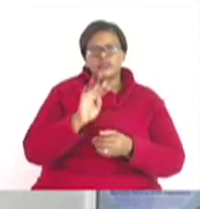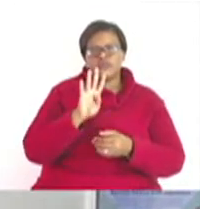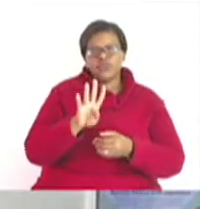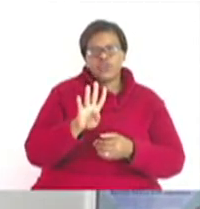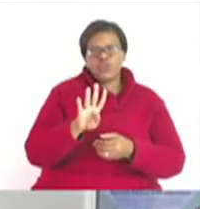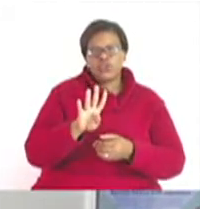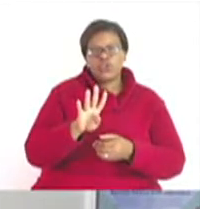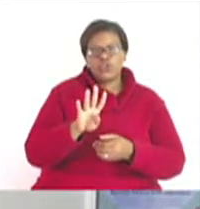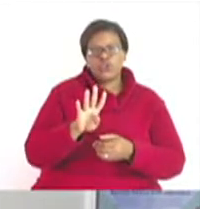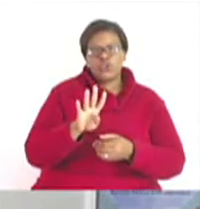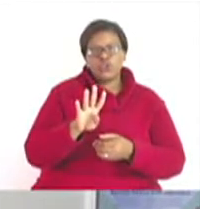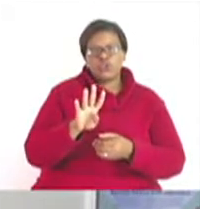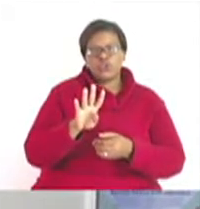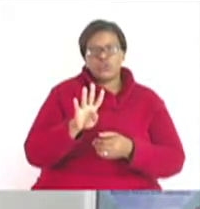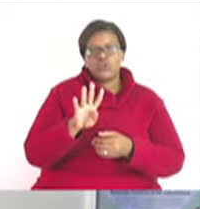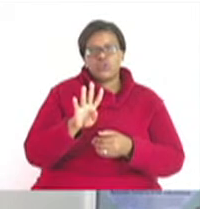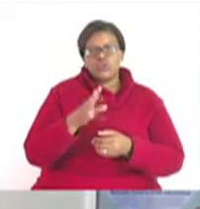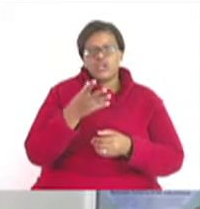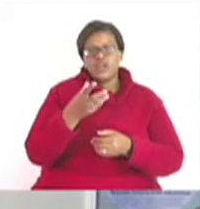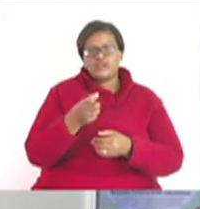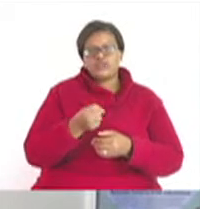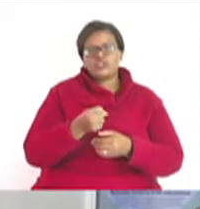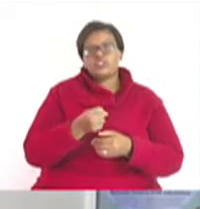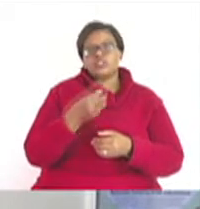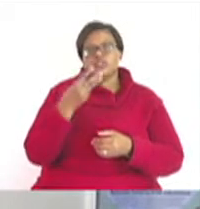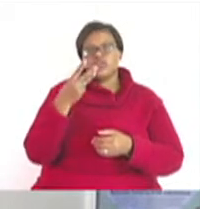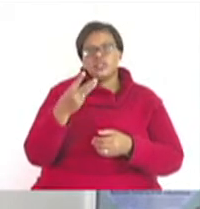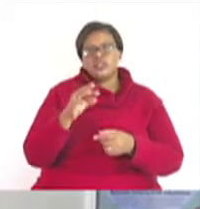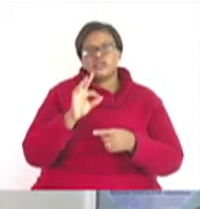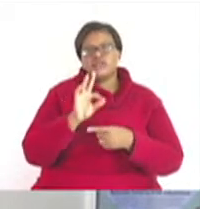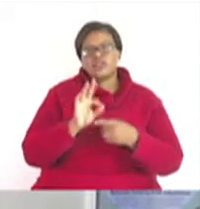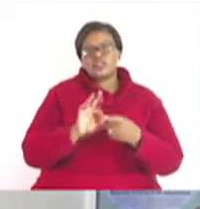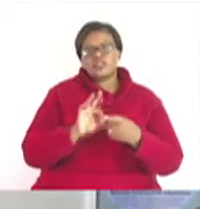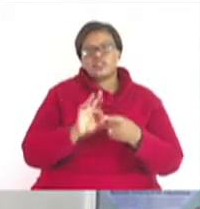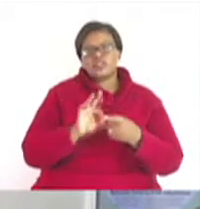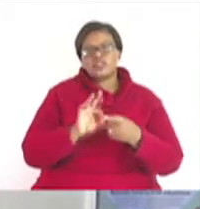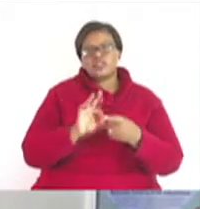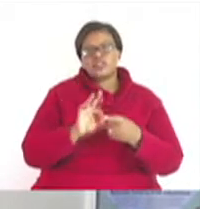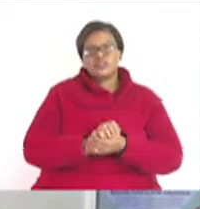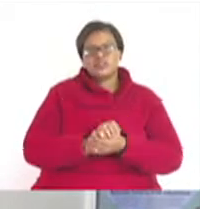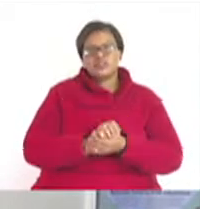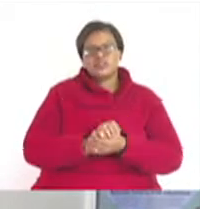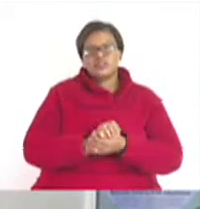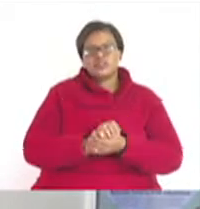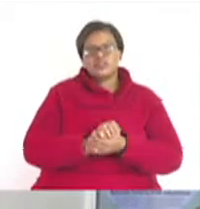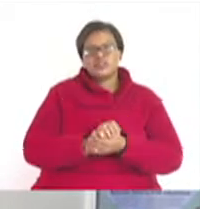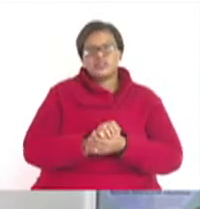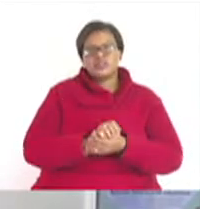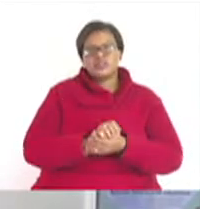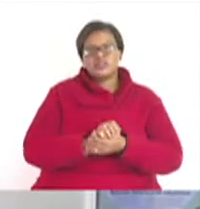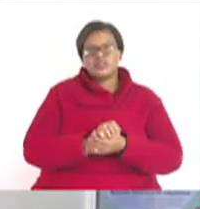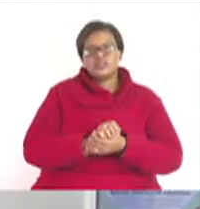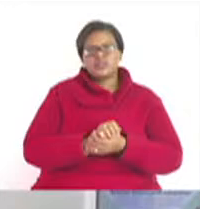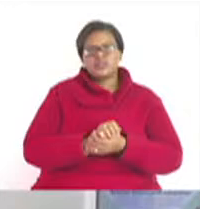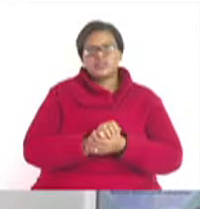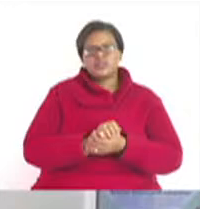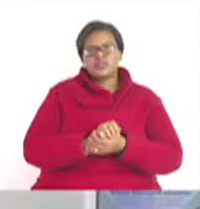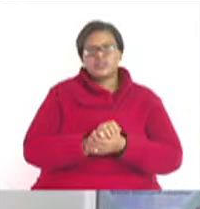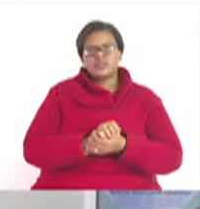4 is having 3 factors. Therefore, three factors,